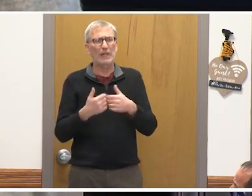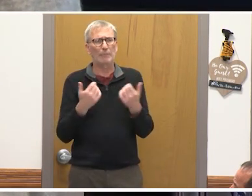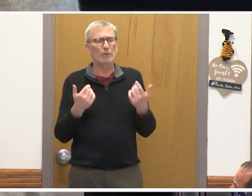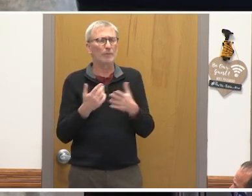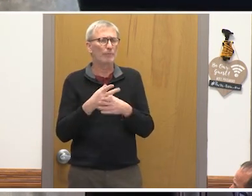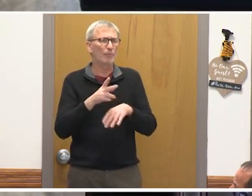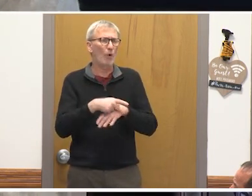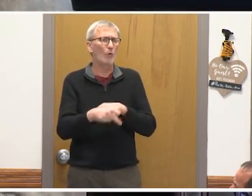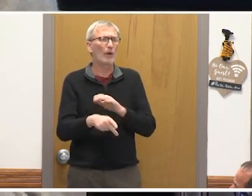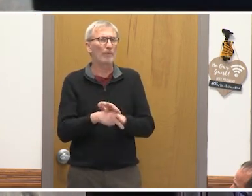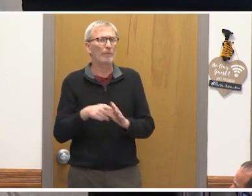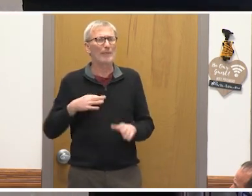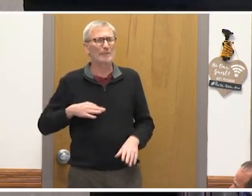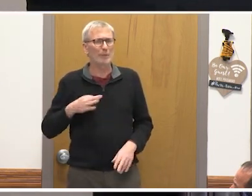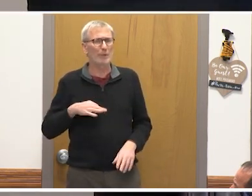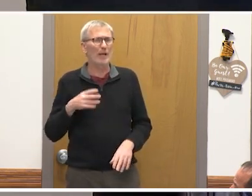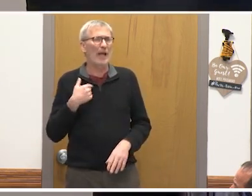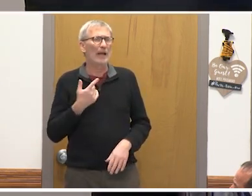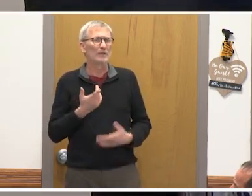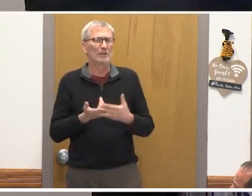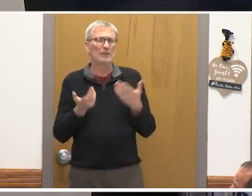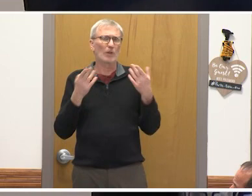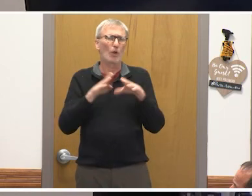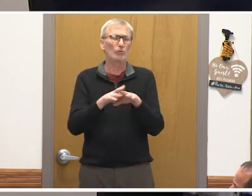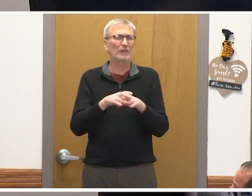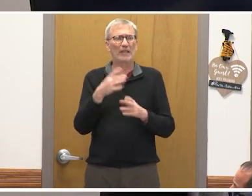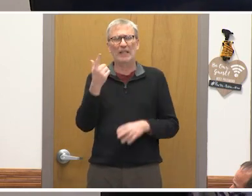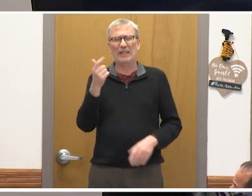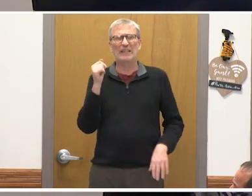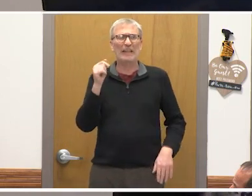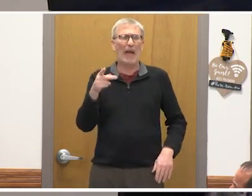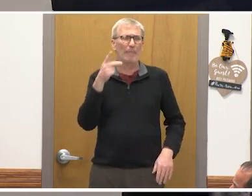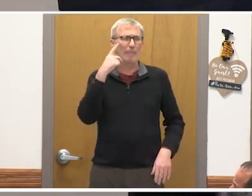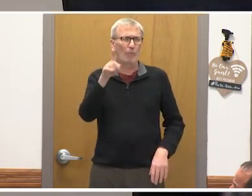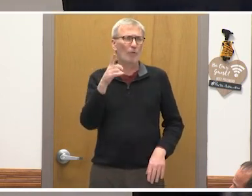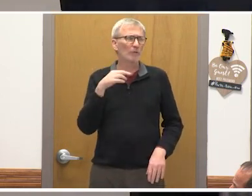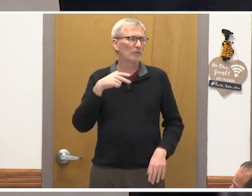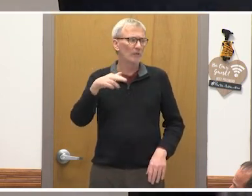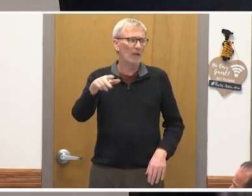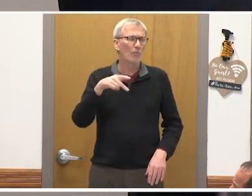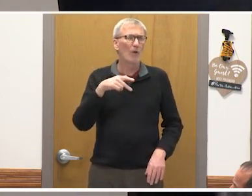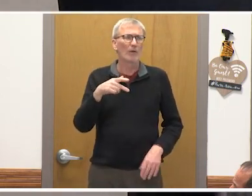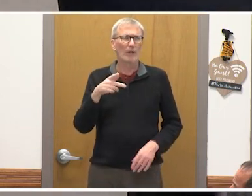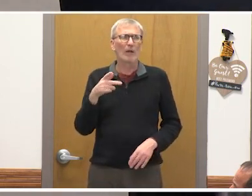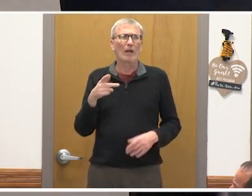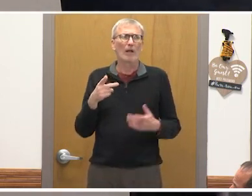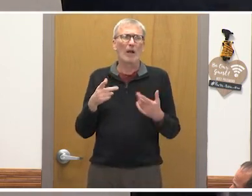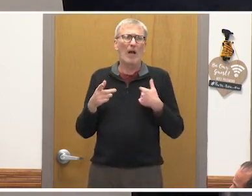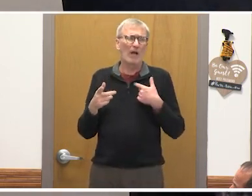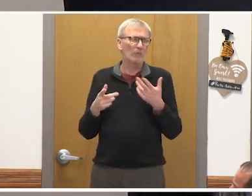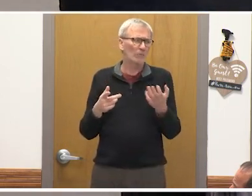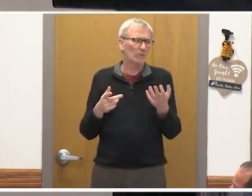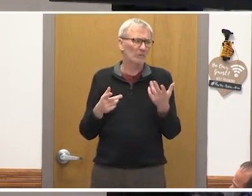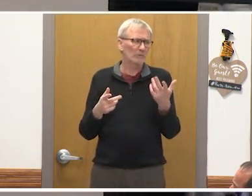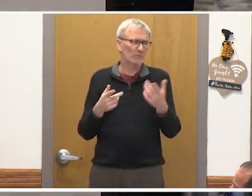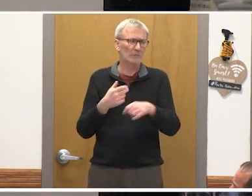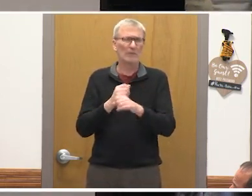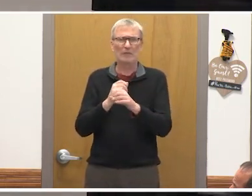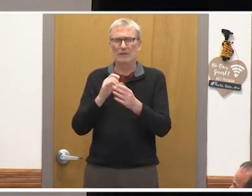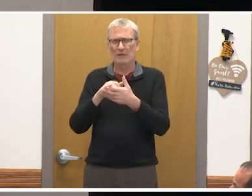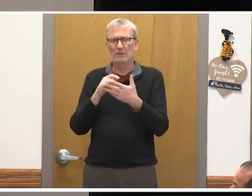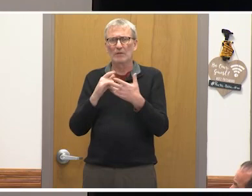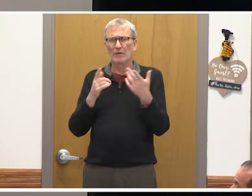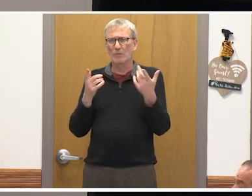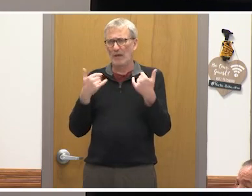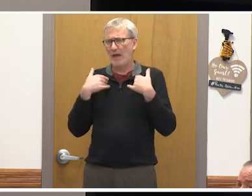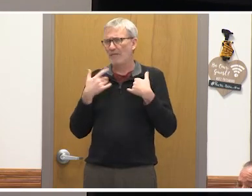program through the city, which is closing the gaps for sidewalks. I know Homewood has been extensively mapped where there are